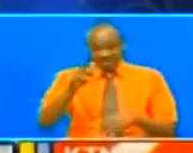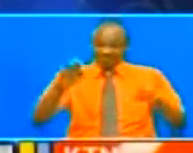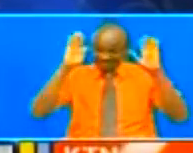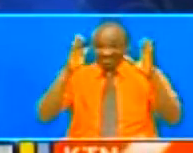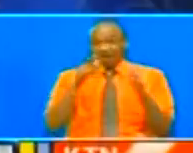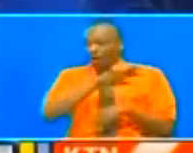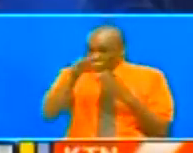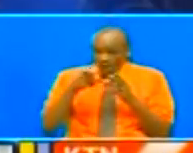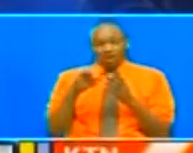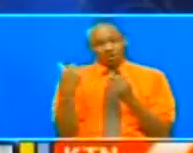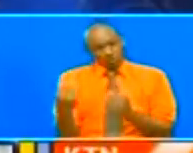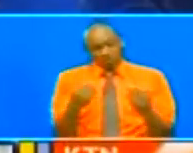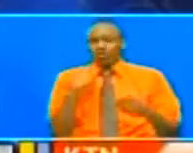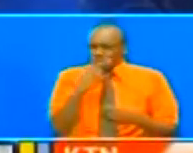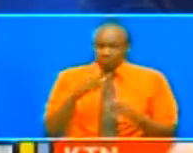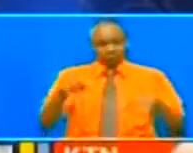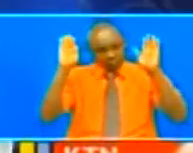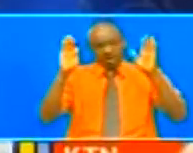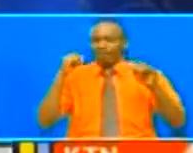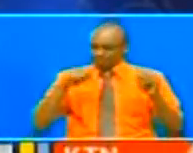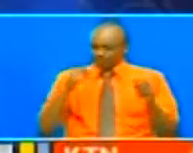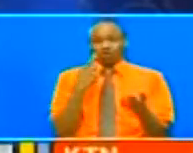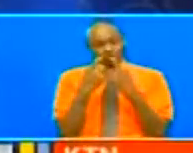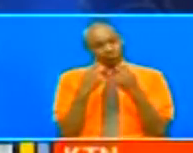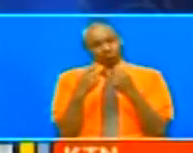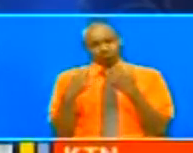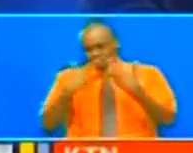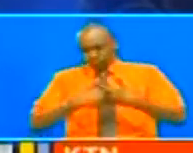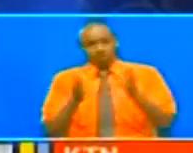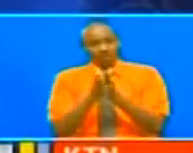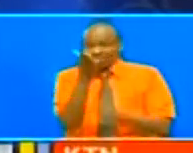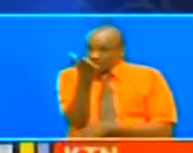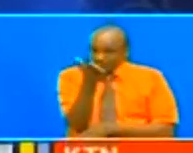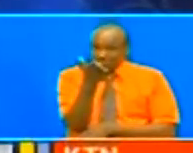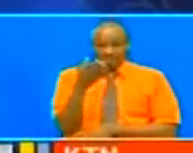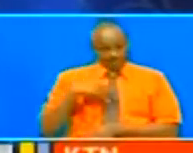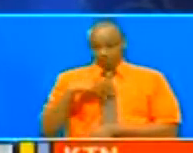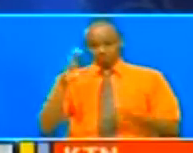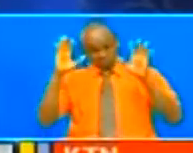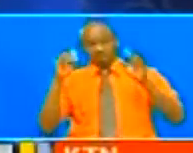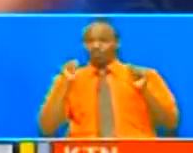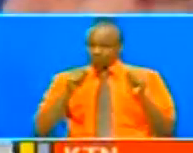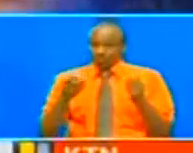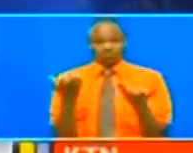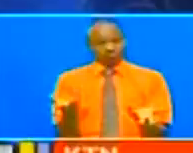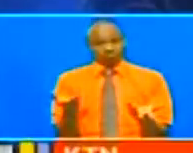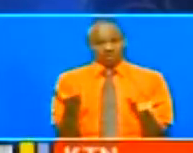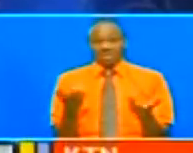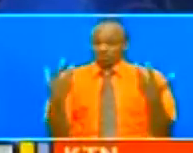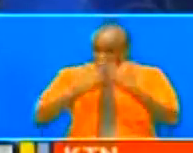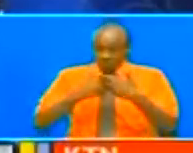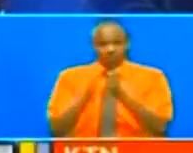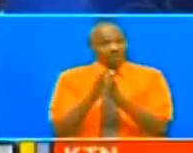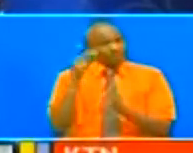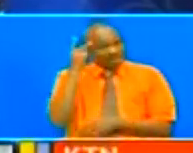surrendering. We are going to engage them kama vile tumefanya hao wame surrender Old Town. Tuta engage